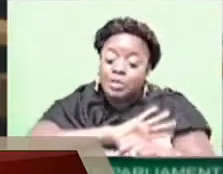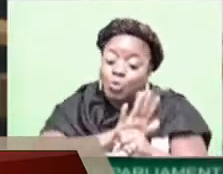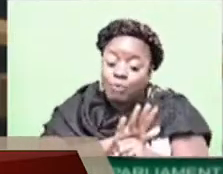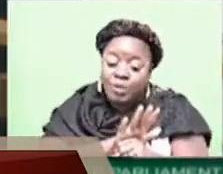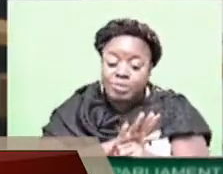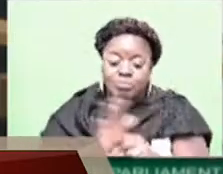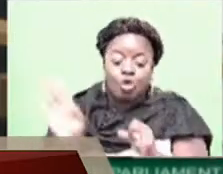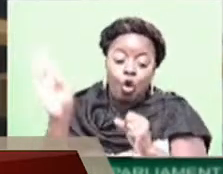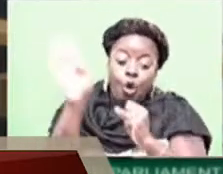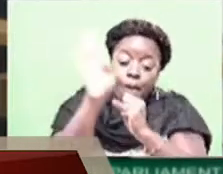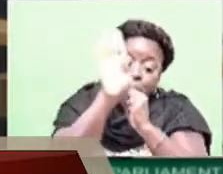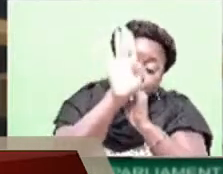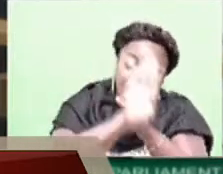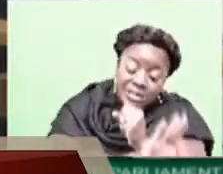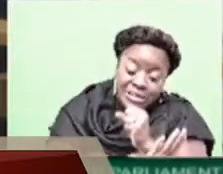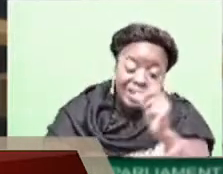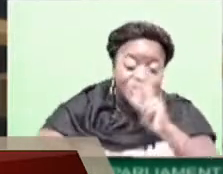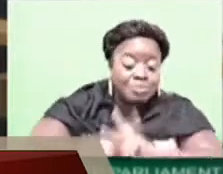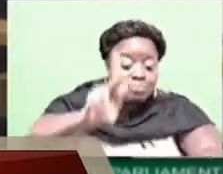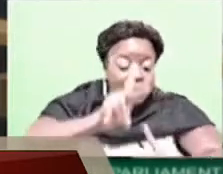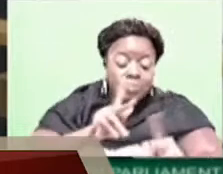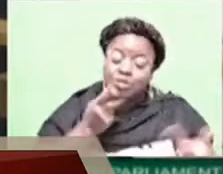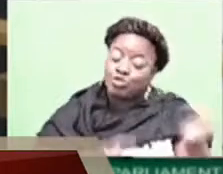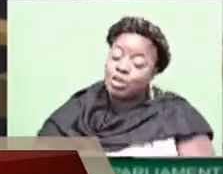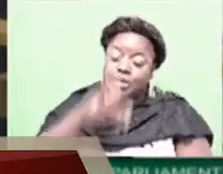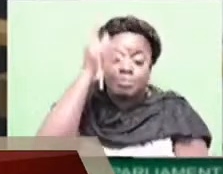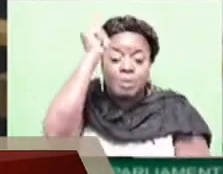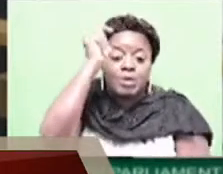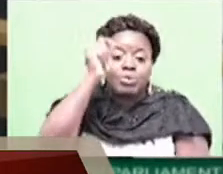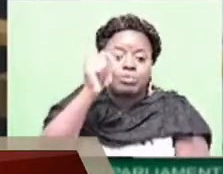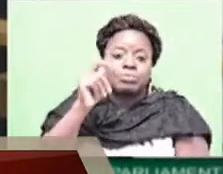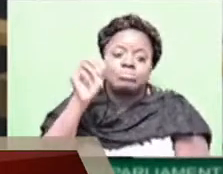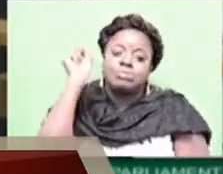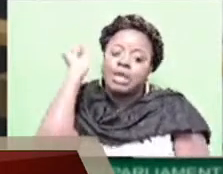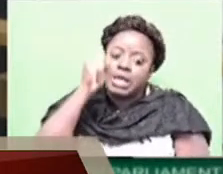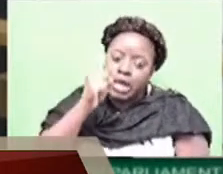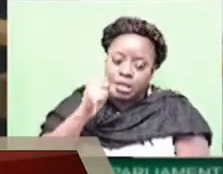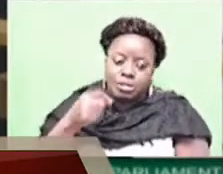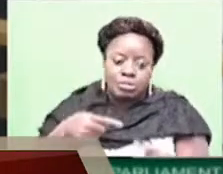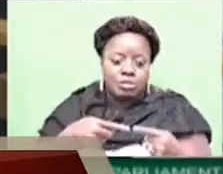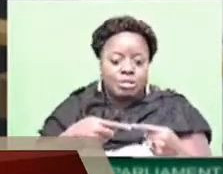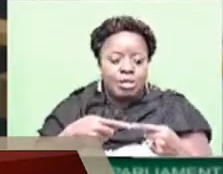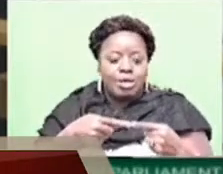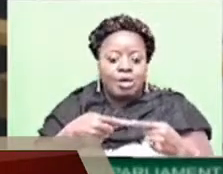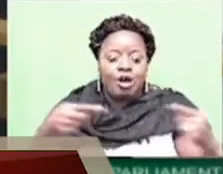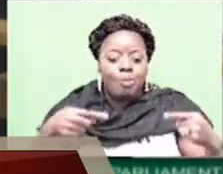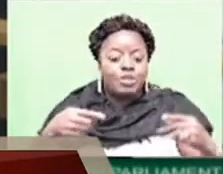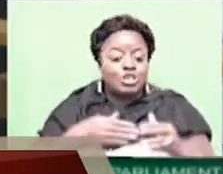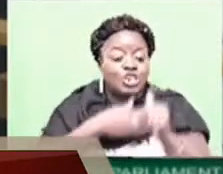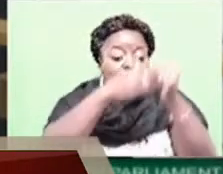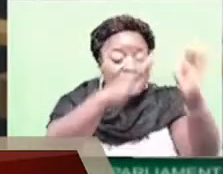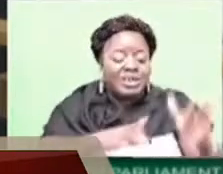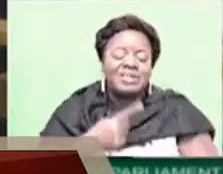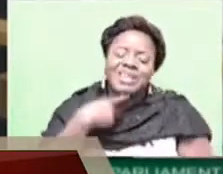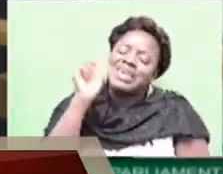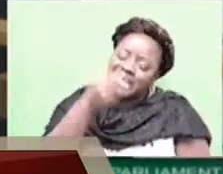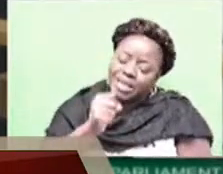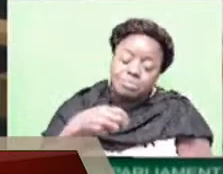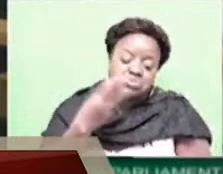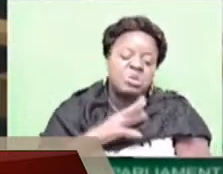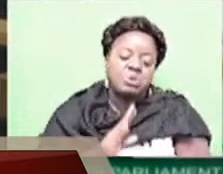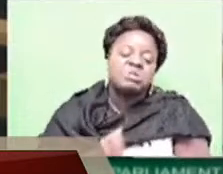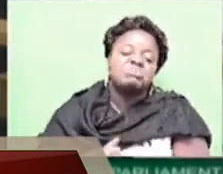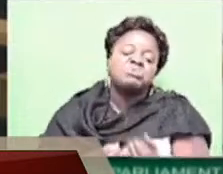health of our citizens. And yes, the opposition leader did in fact indicate that we will be supporting the legislation